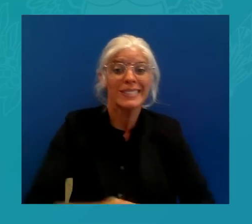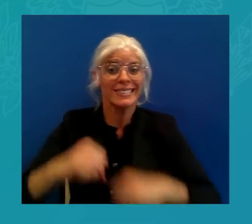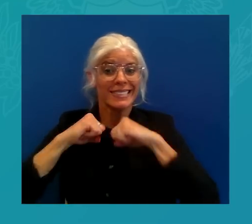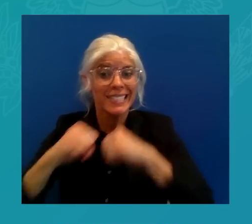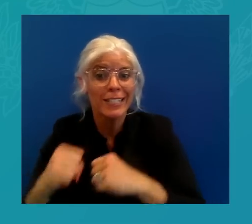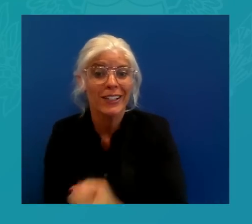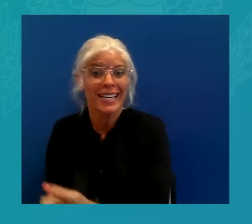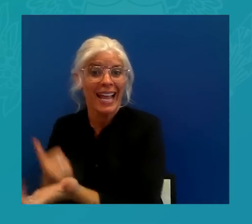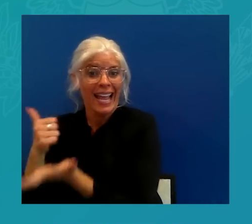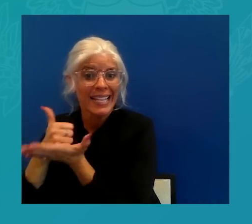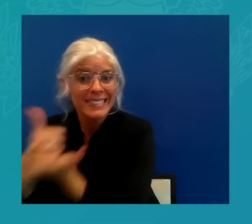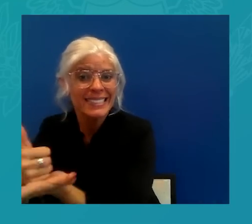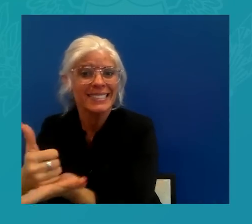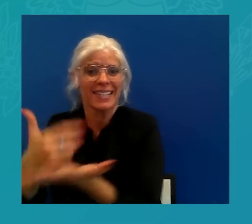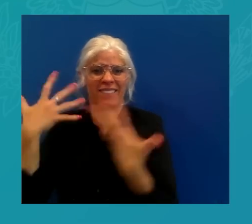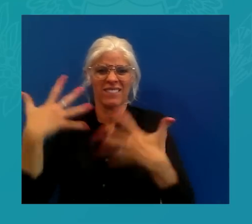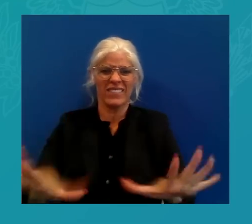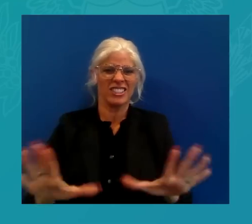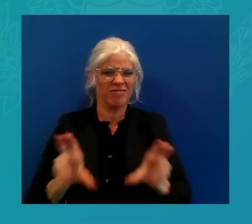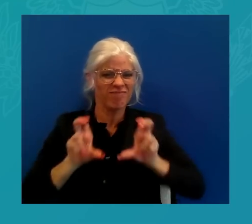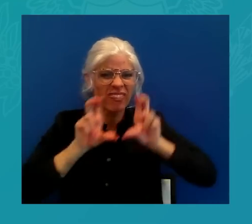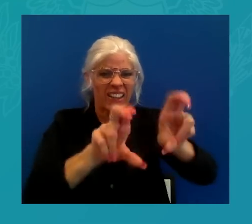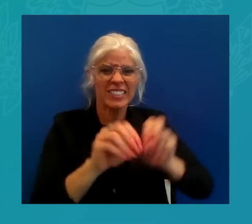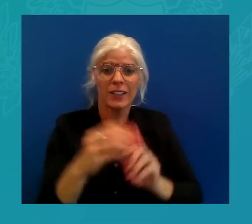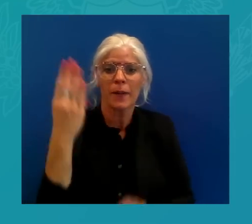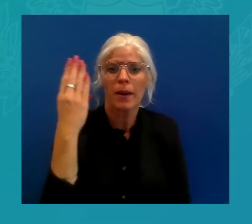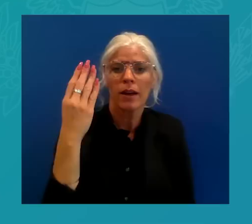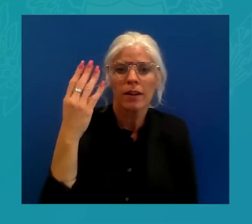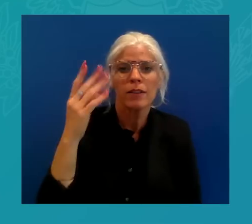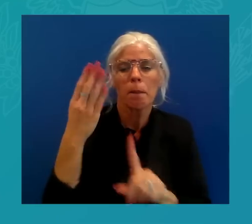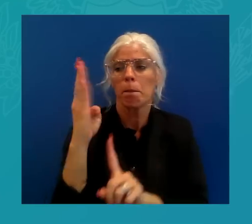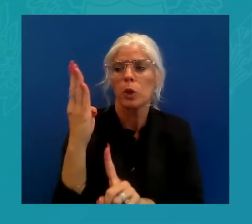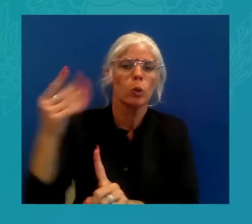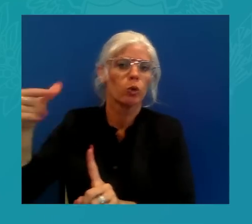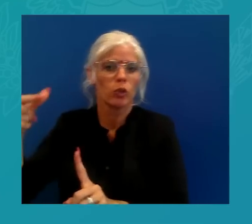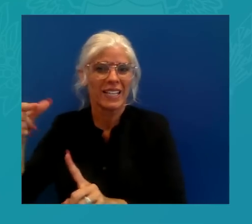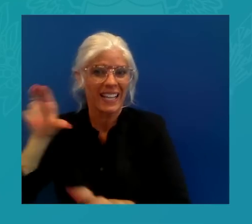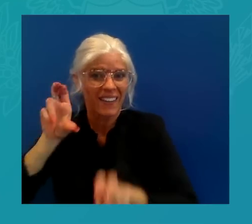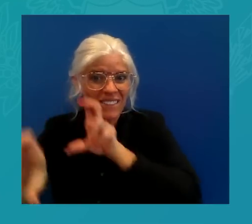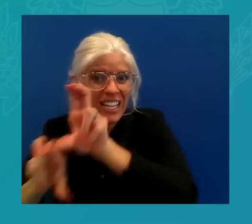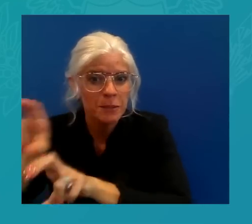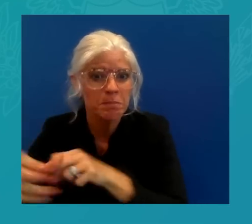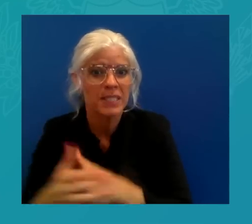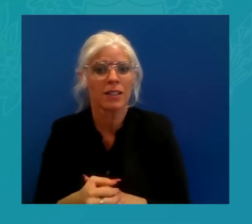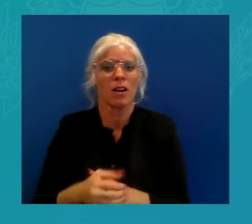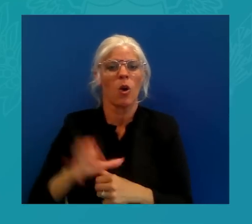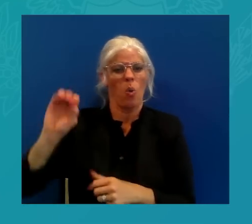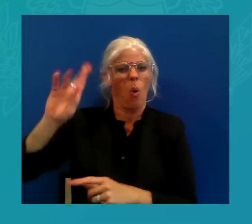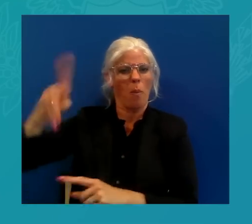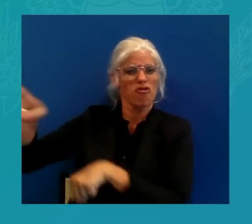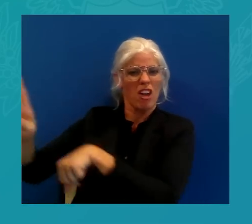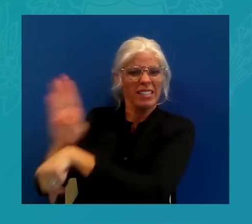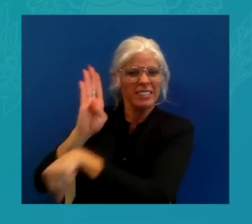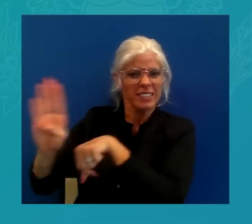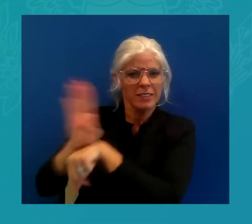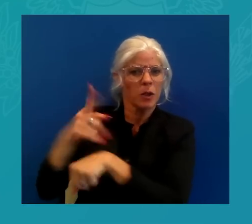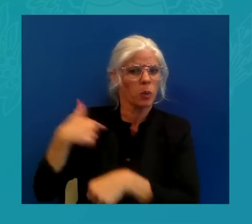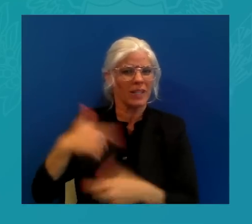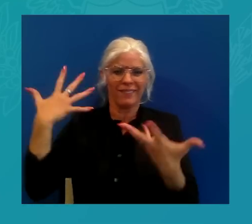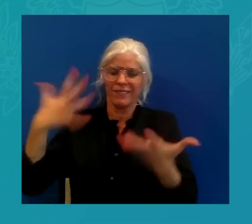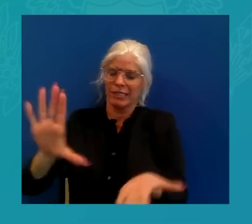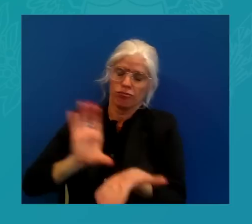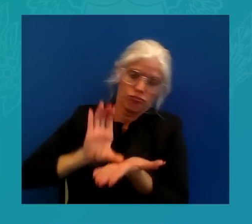expect to unlock up to $210 million over 3 years. And today, it is my pleasure to